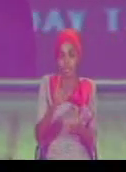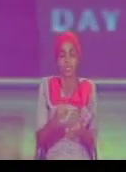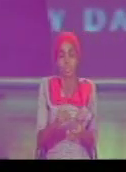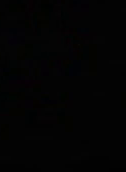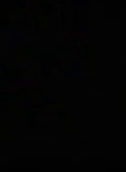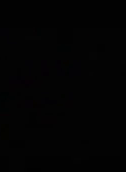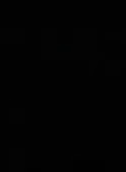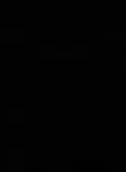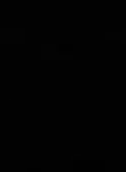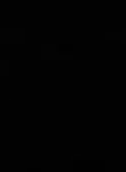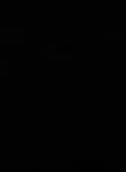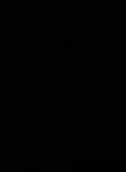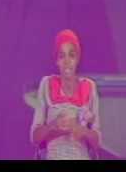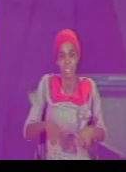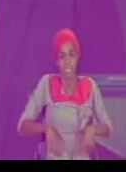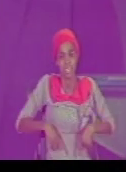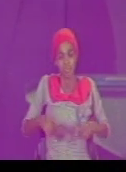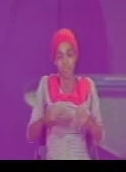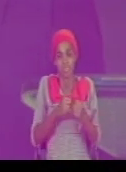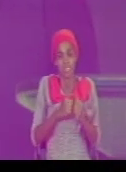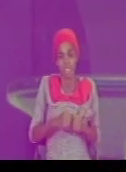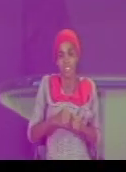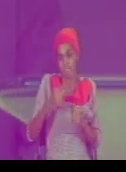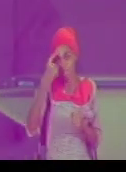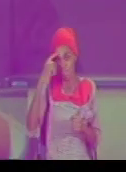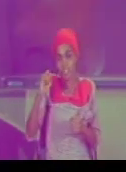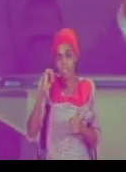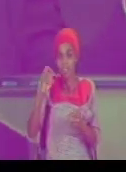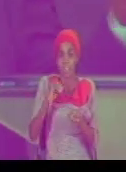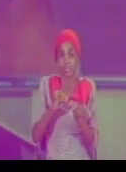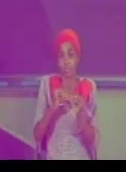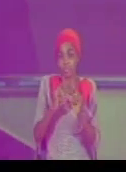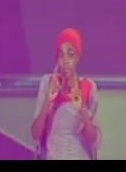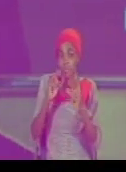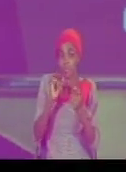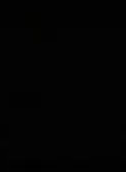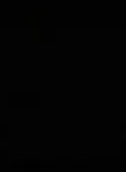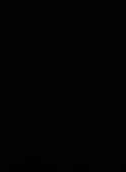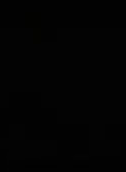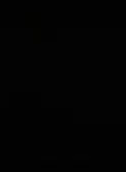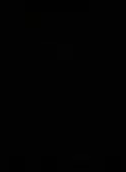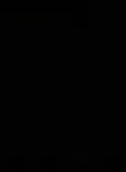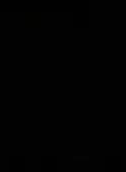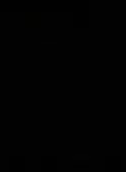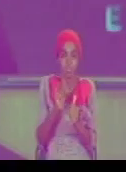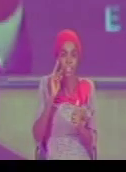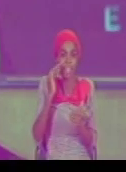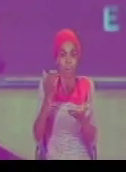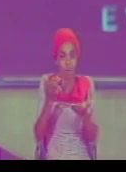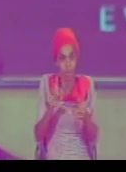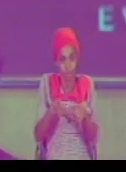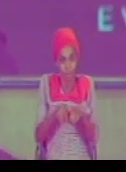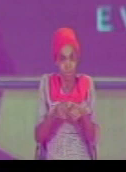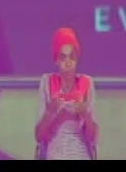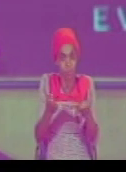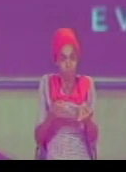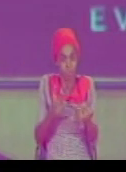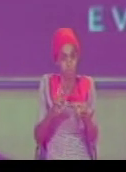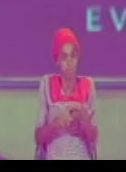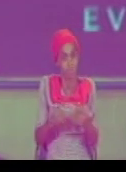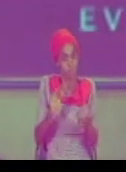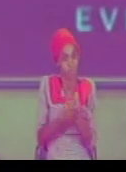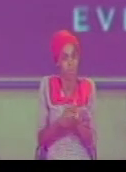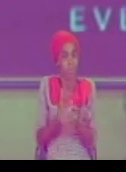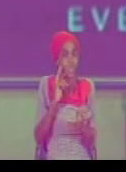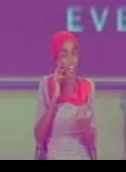married. And the other one that danced with her too, also wants to claim her. Jealousy comes, envy